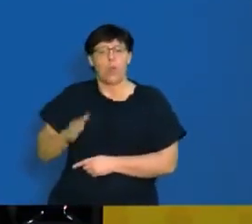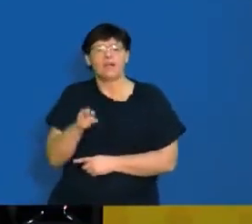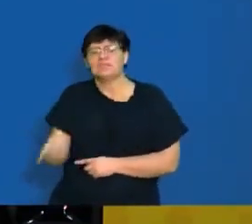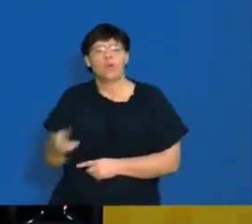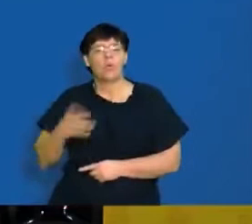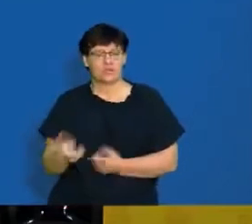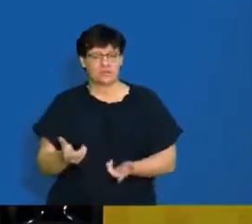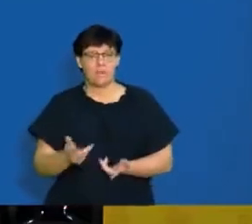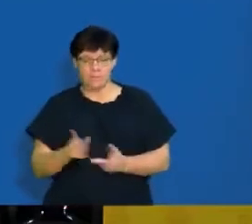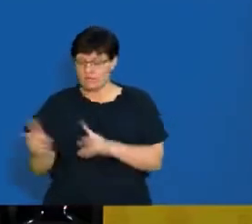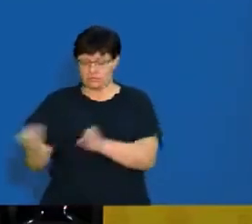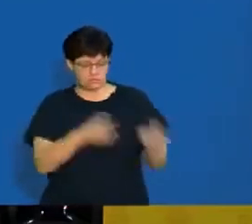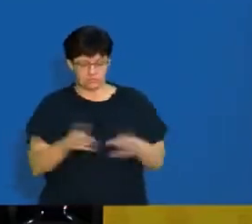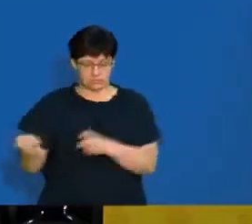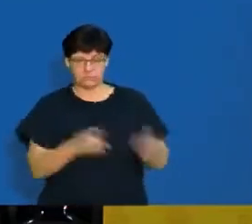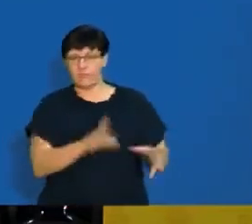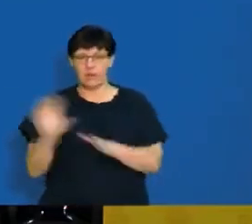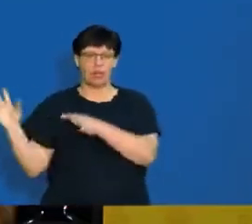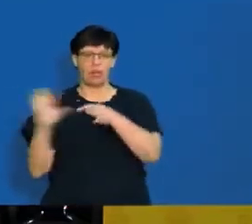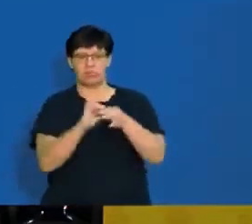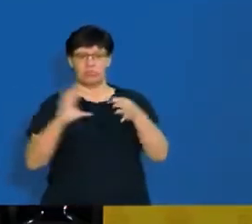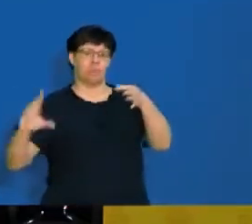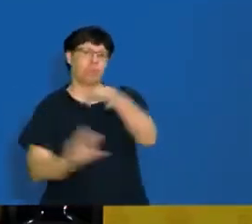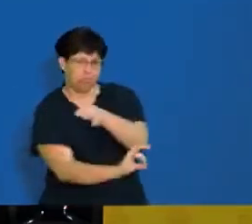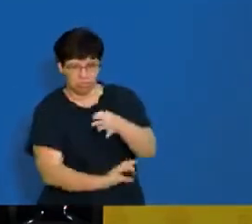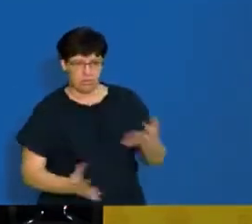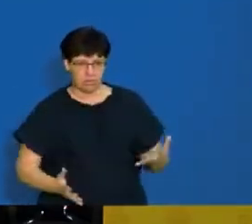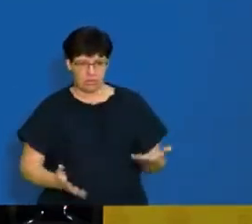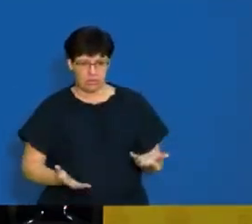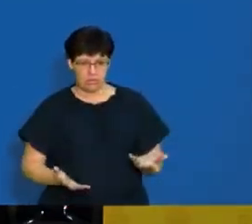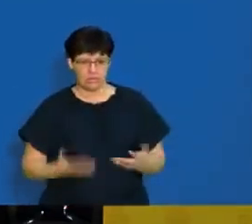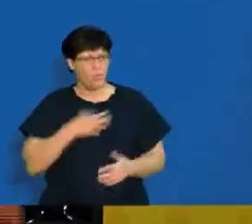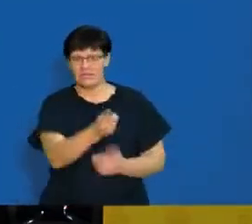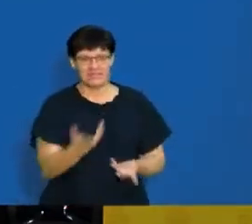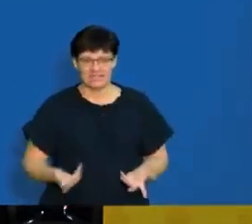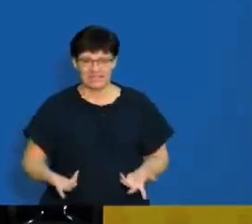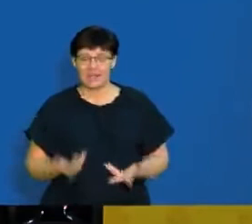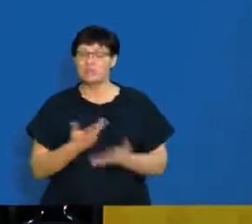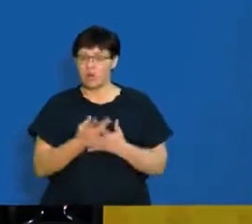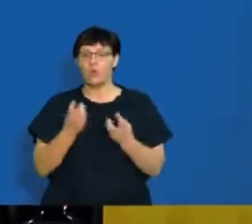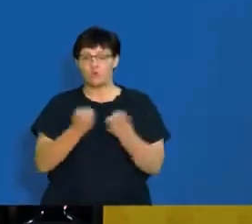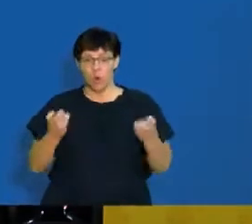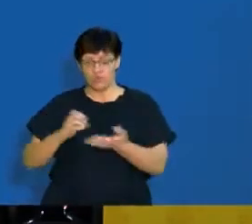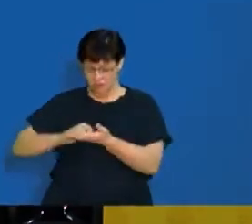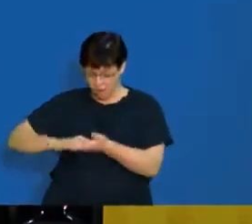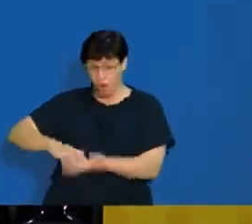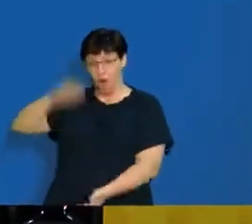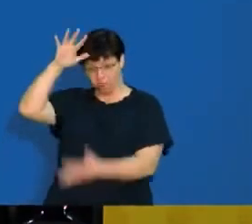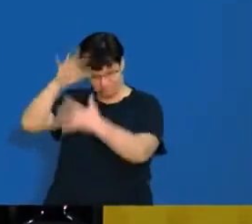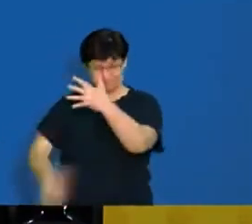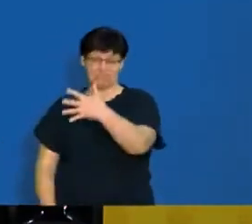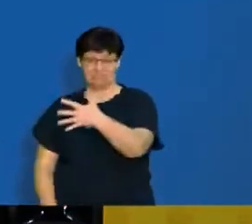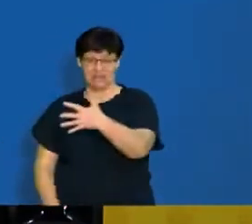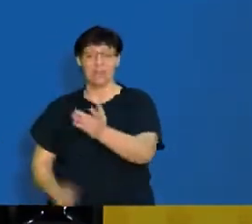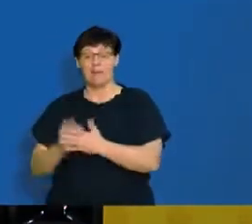end up extracting things that are not relevant to answering your question. So the sources will be very long. That means